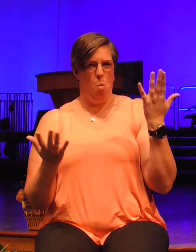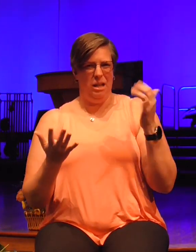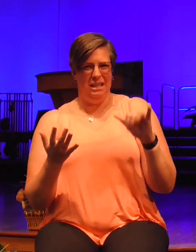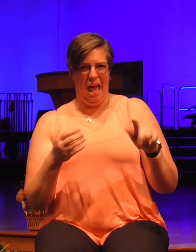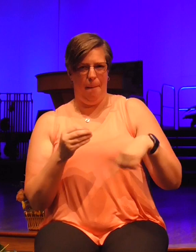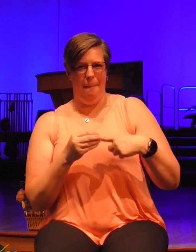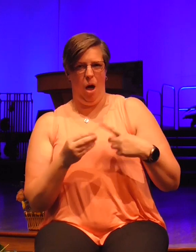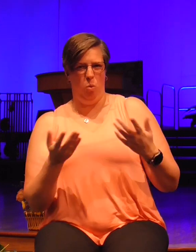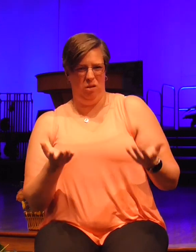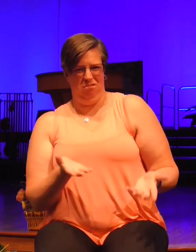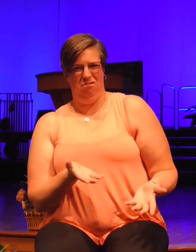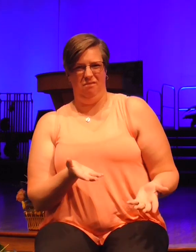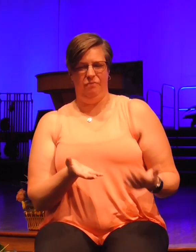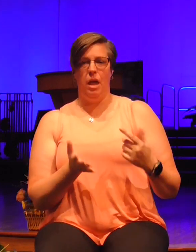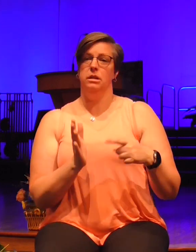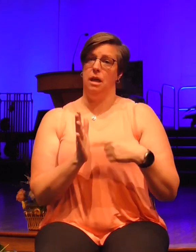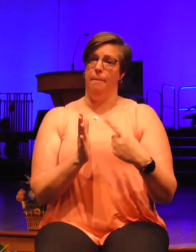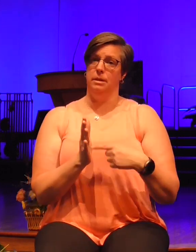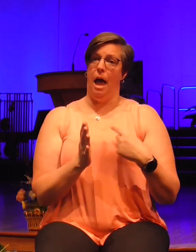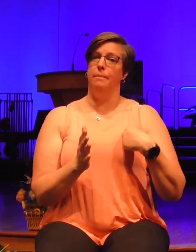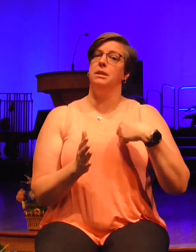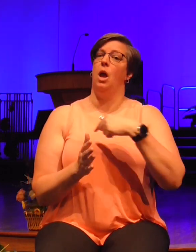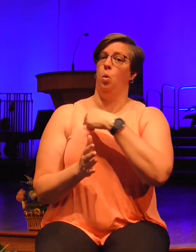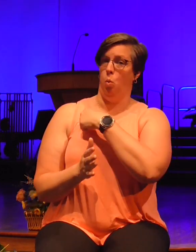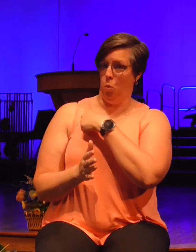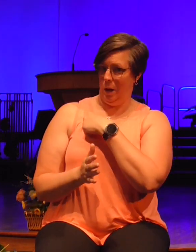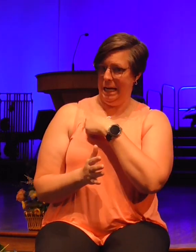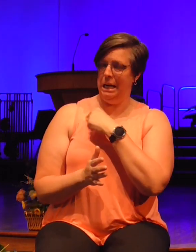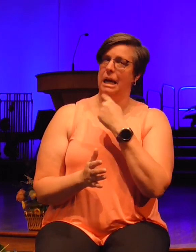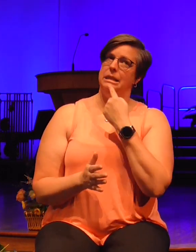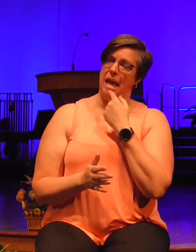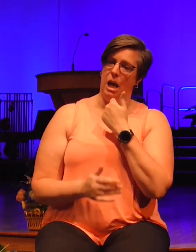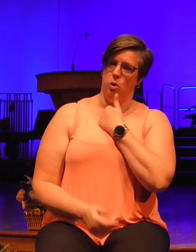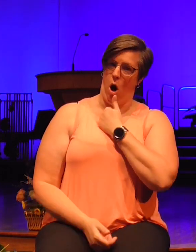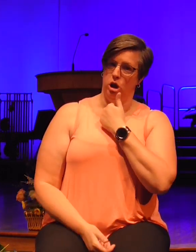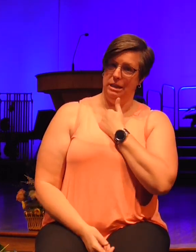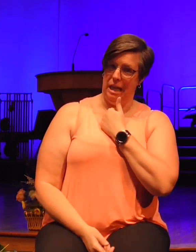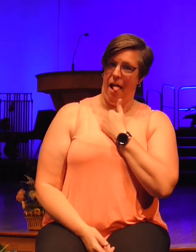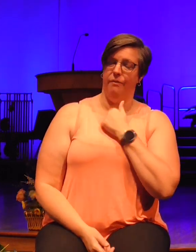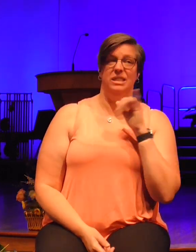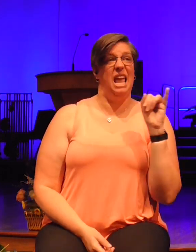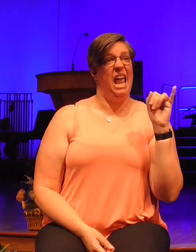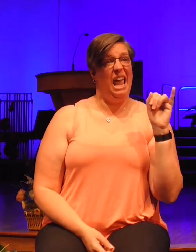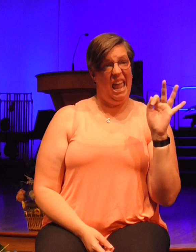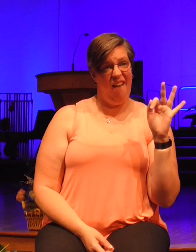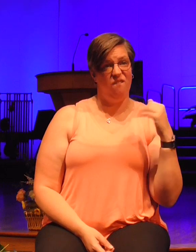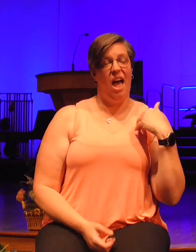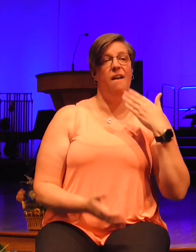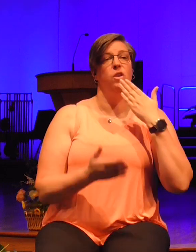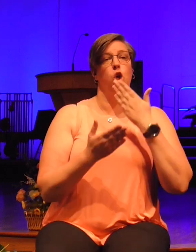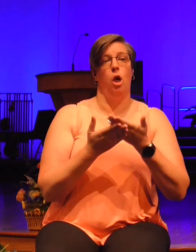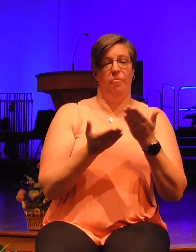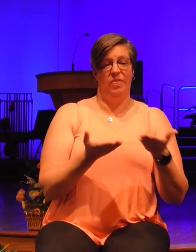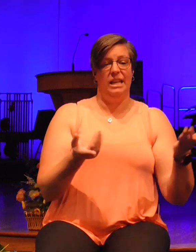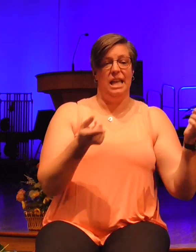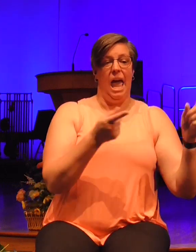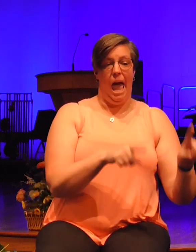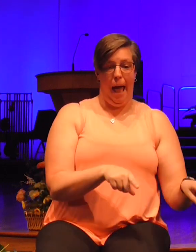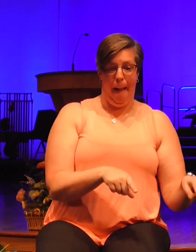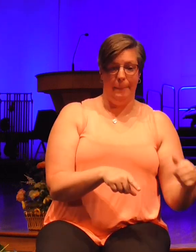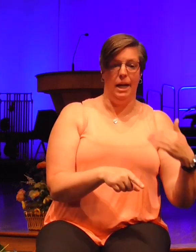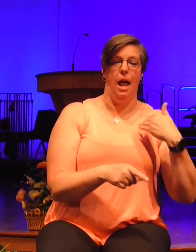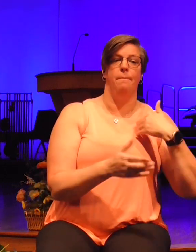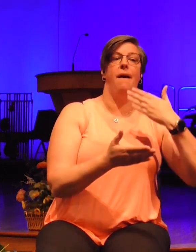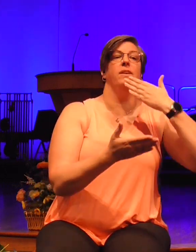then sometimes, here's the fallacy, we say to ourselves, well, if I have good things happen to me, I must be having